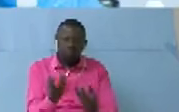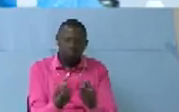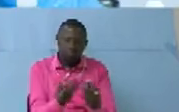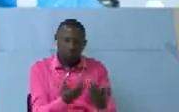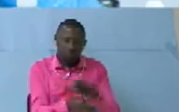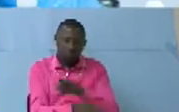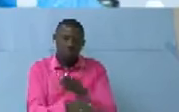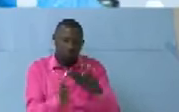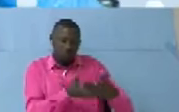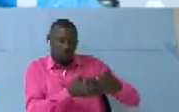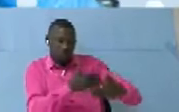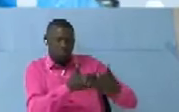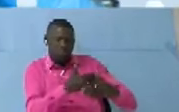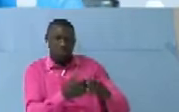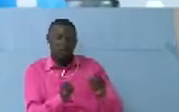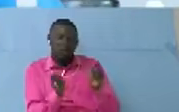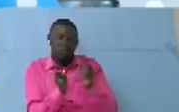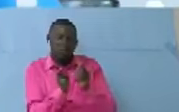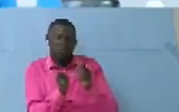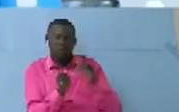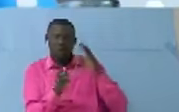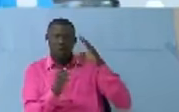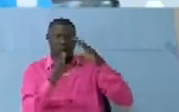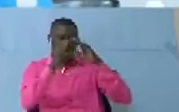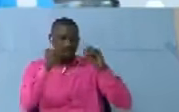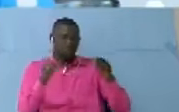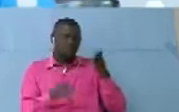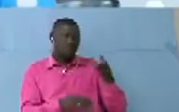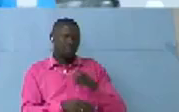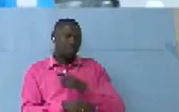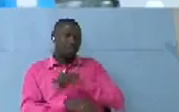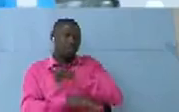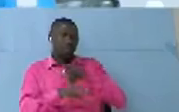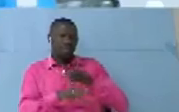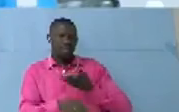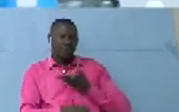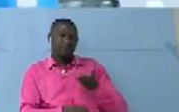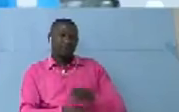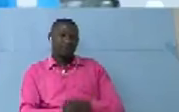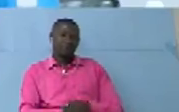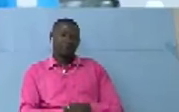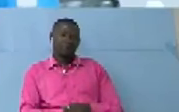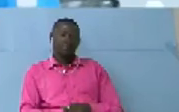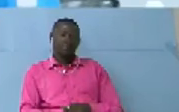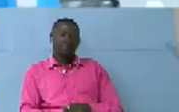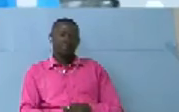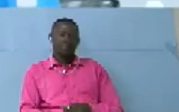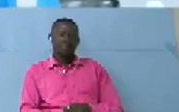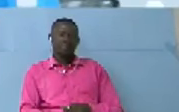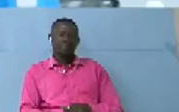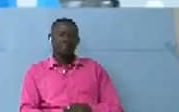to a little house there. So I'd be able to. That is where they had it. So in Yatu,